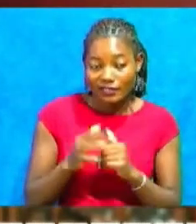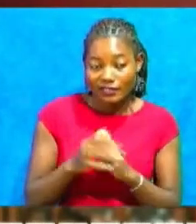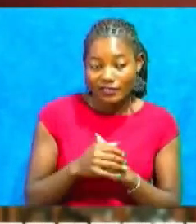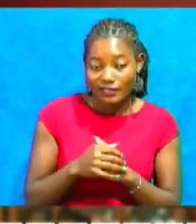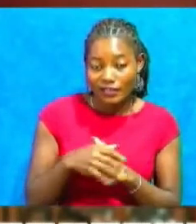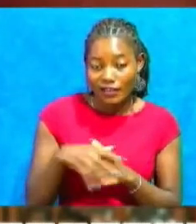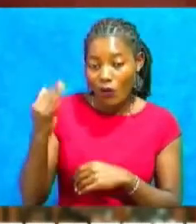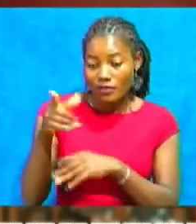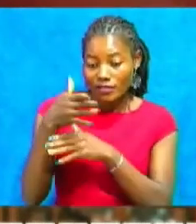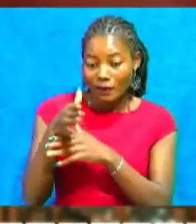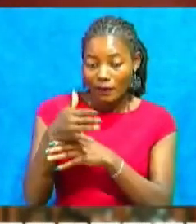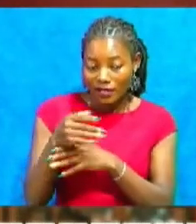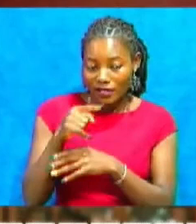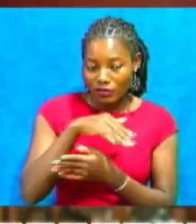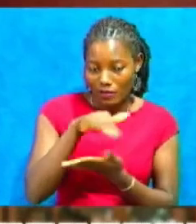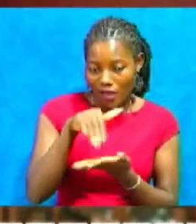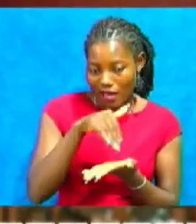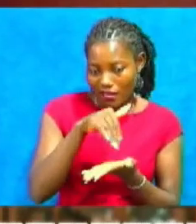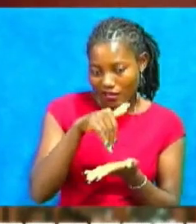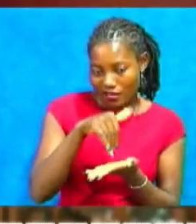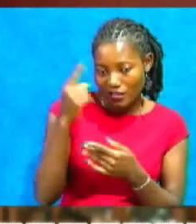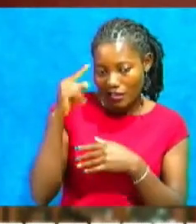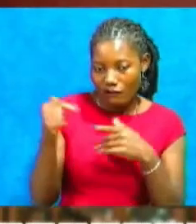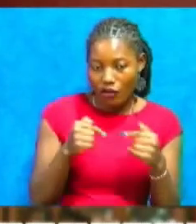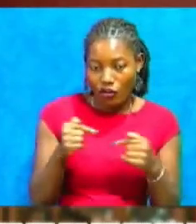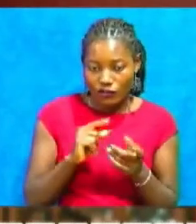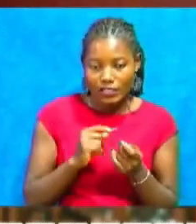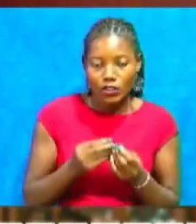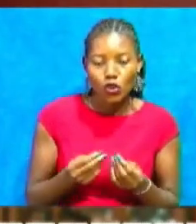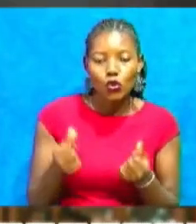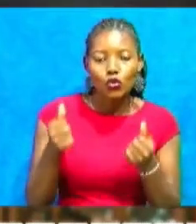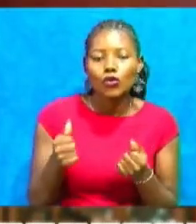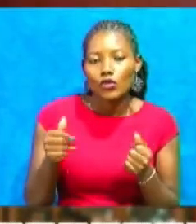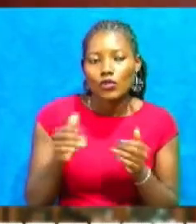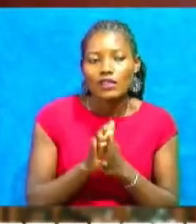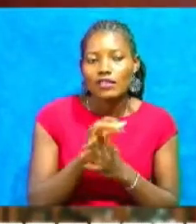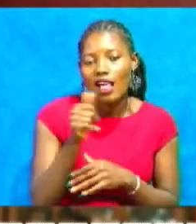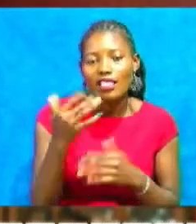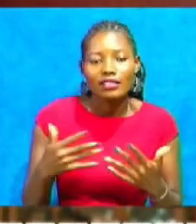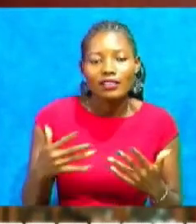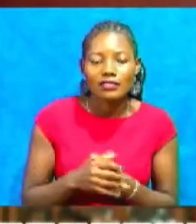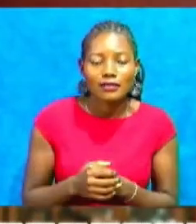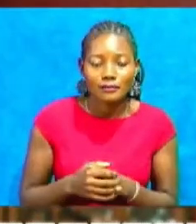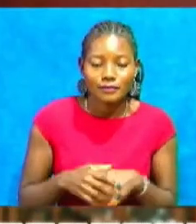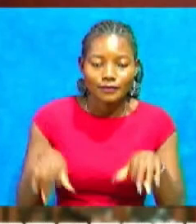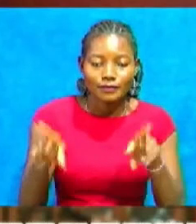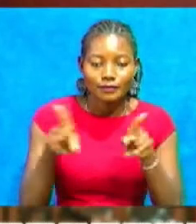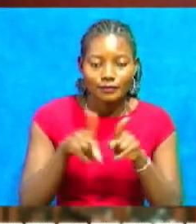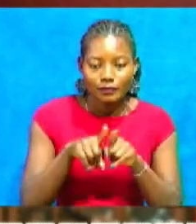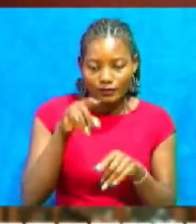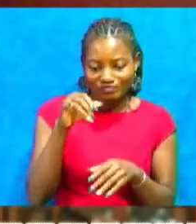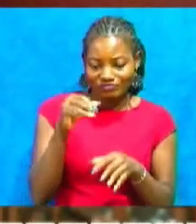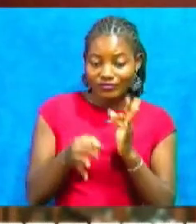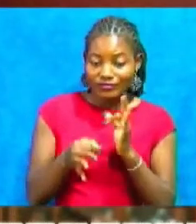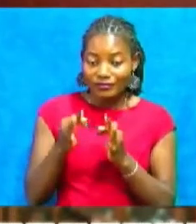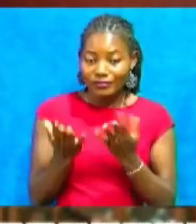at the center of conflict resolutions and what have you. And just in case, if you know the